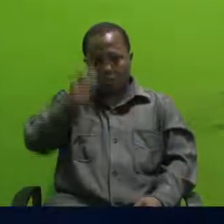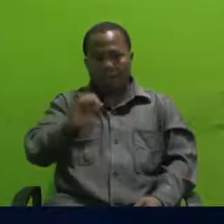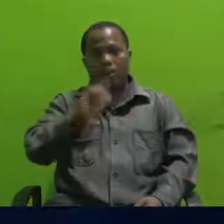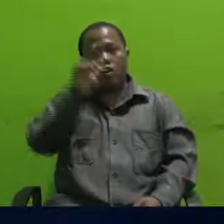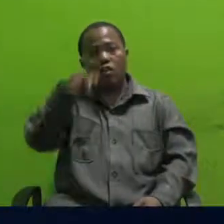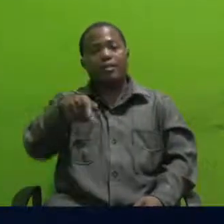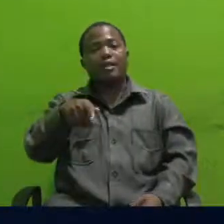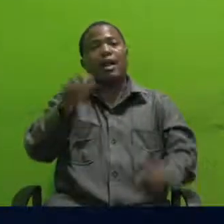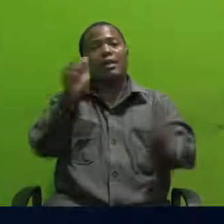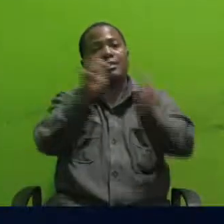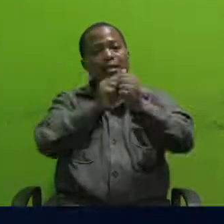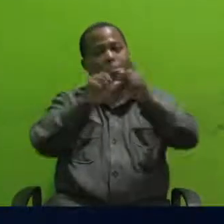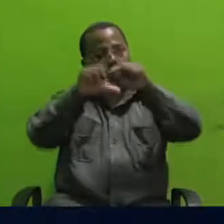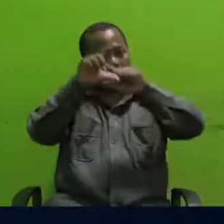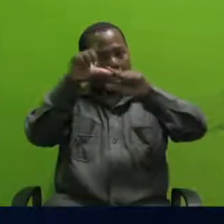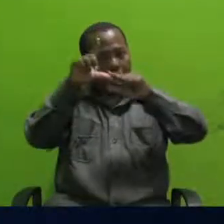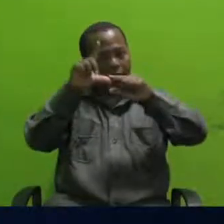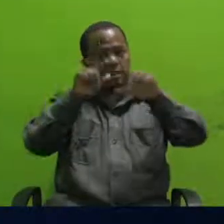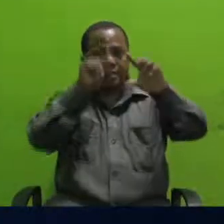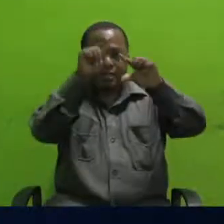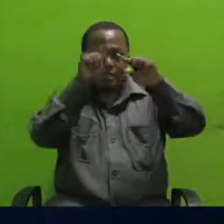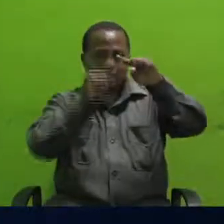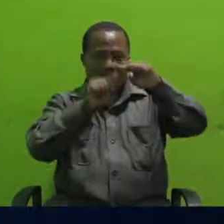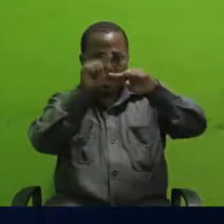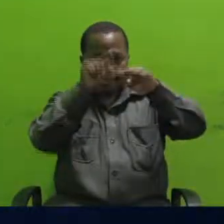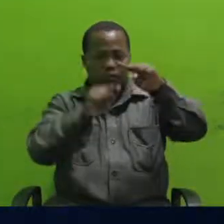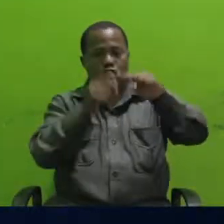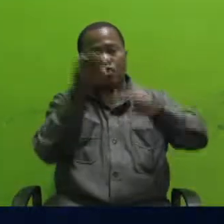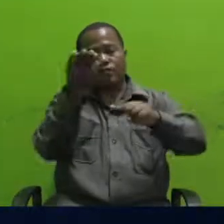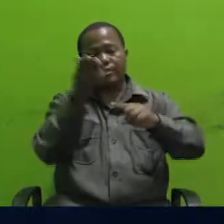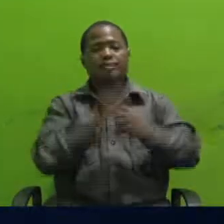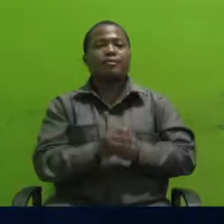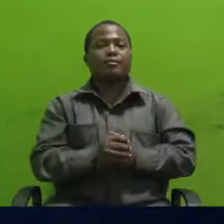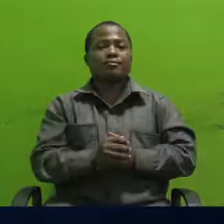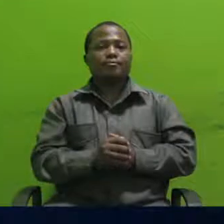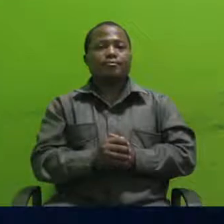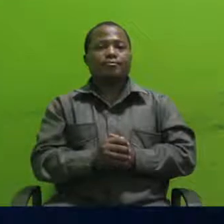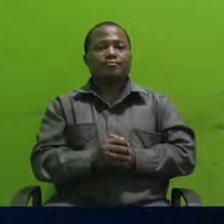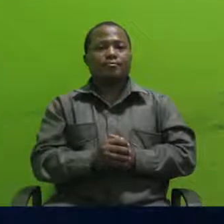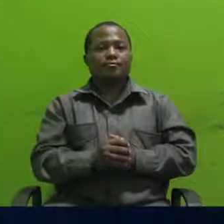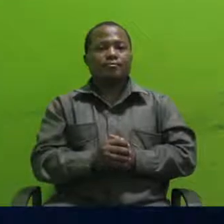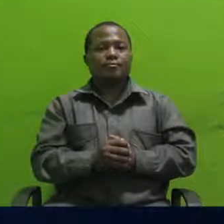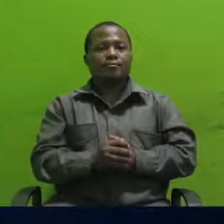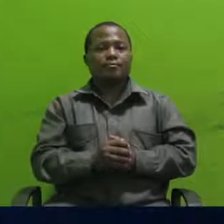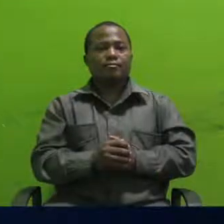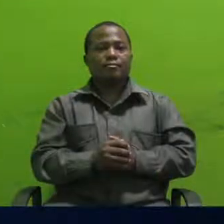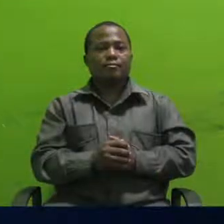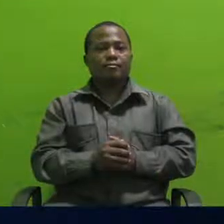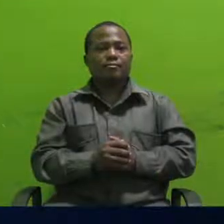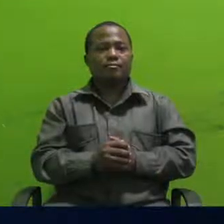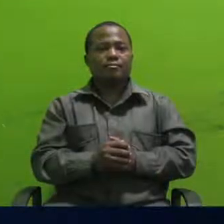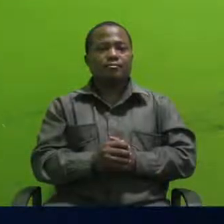that particular angle. Is equal to the ratio of sine to cosine of that particular angle.